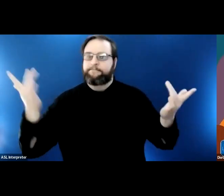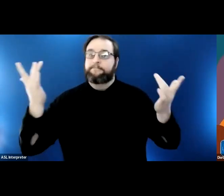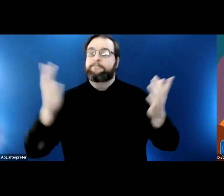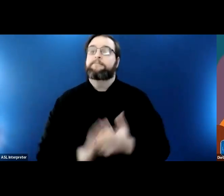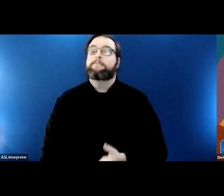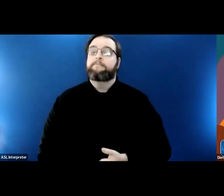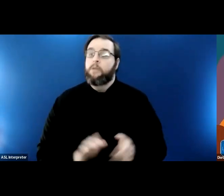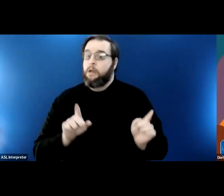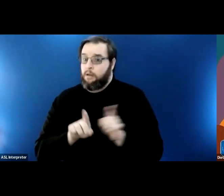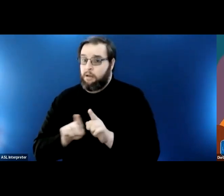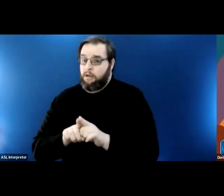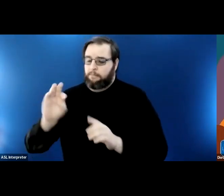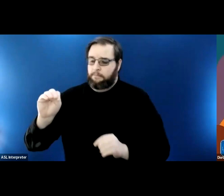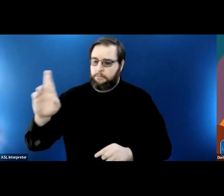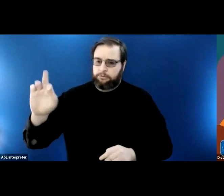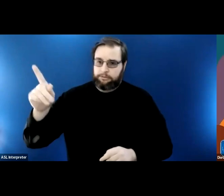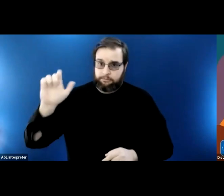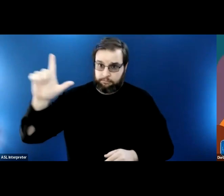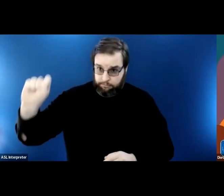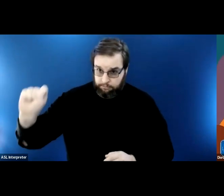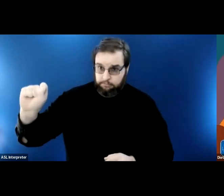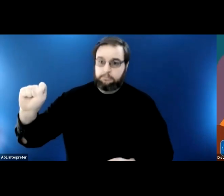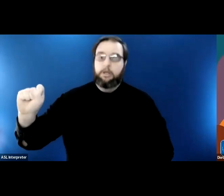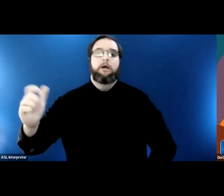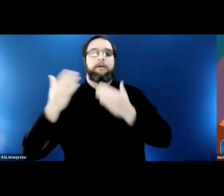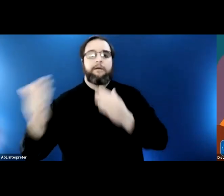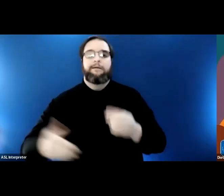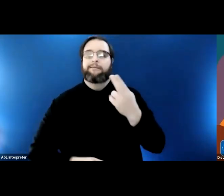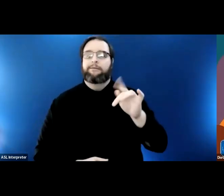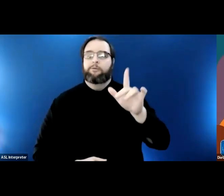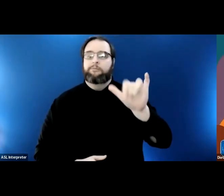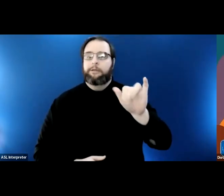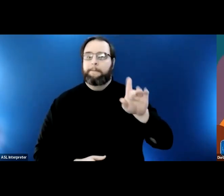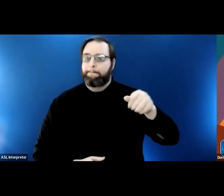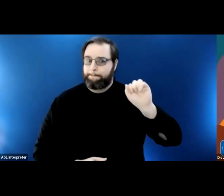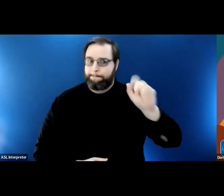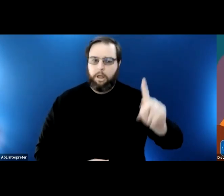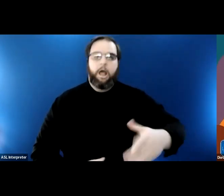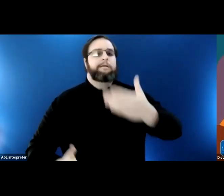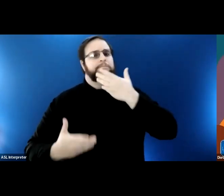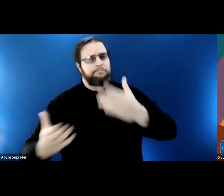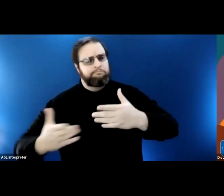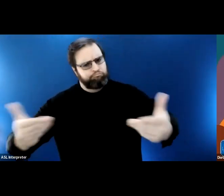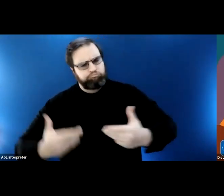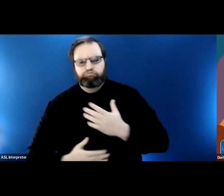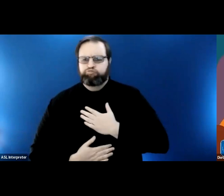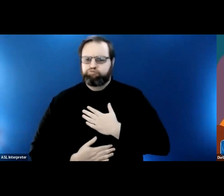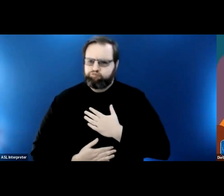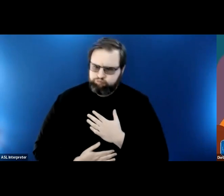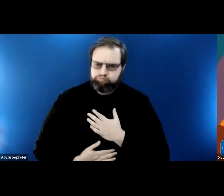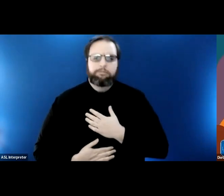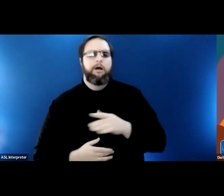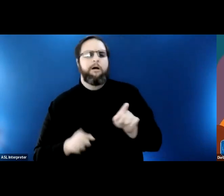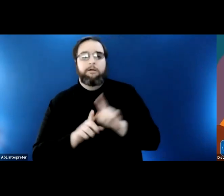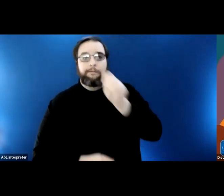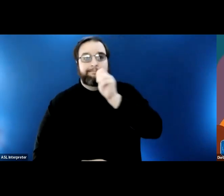to Mr. Daniels, I'd like to also thank Hillary Polk for this invitation and for her patience as she